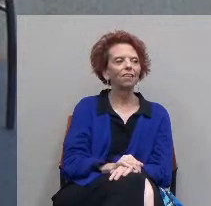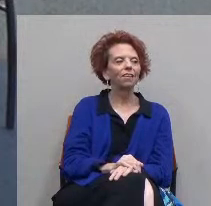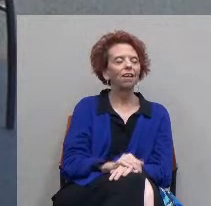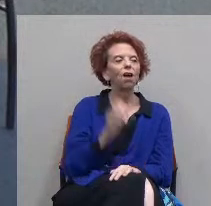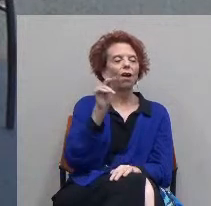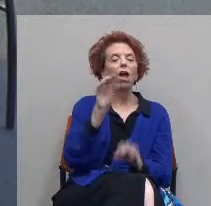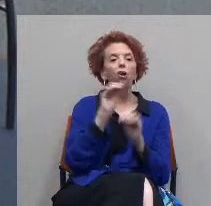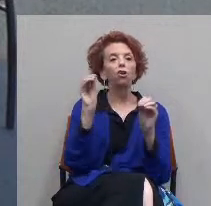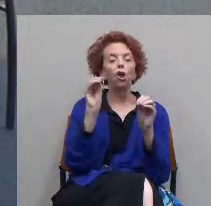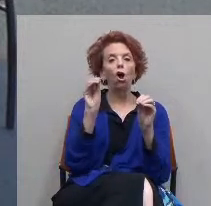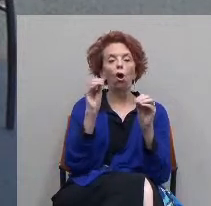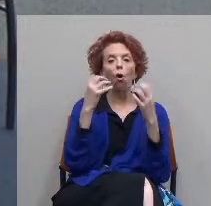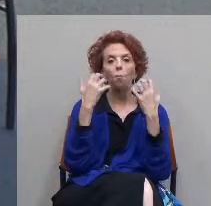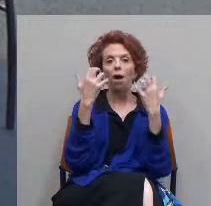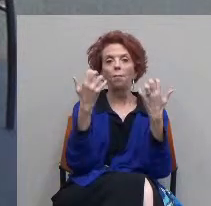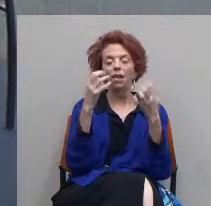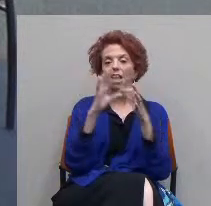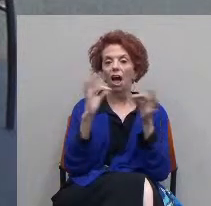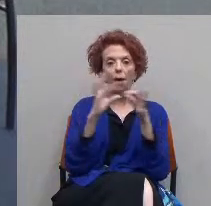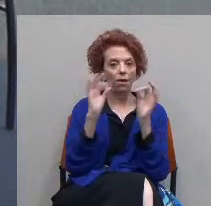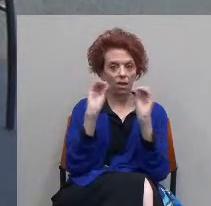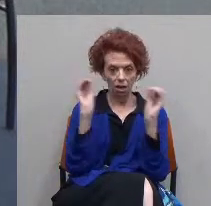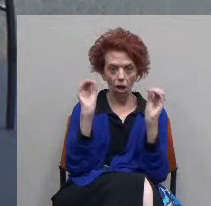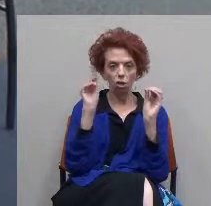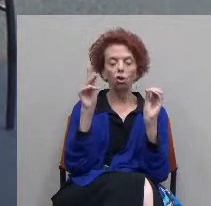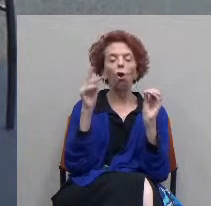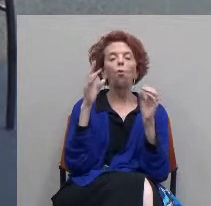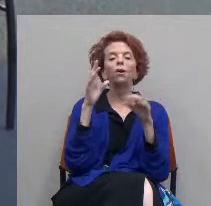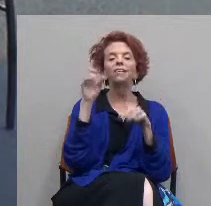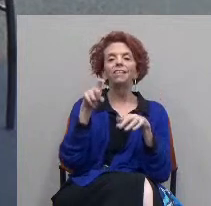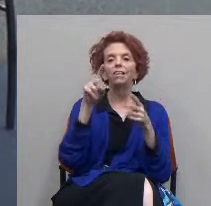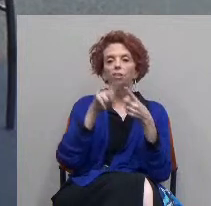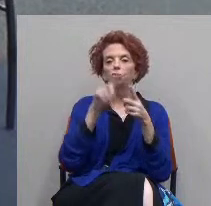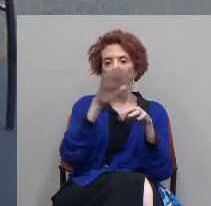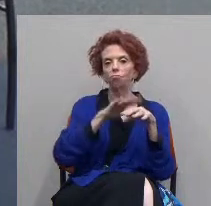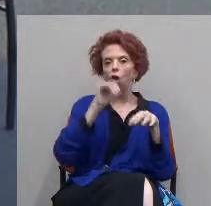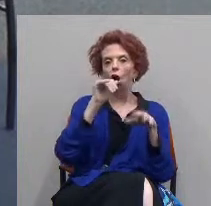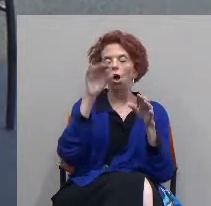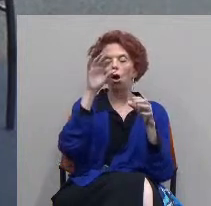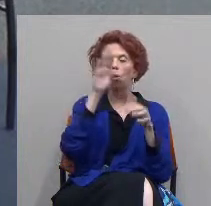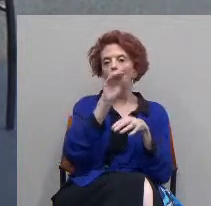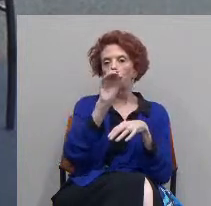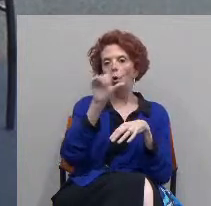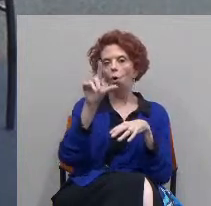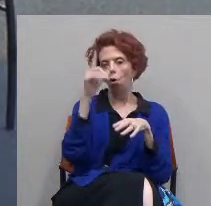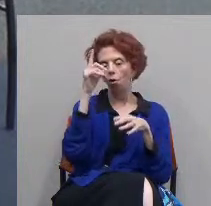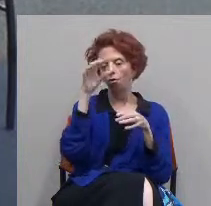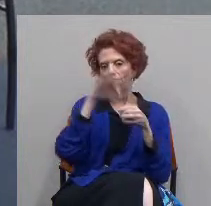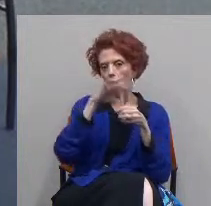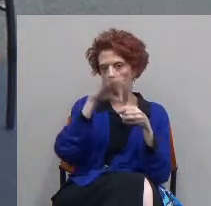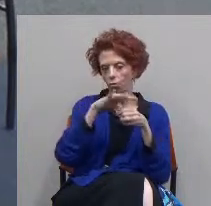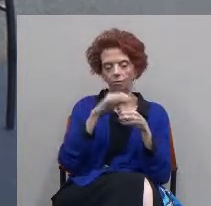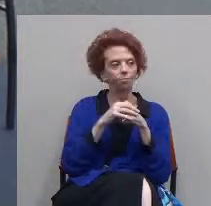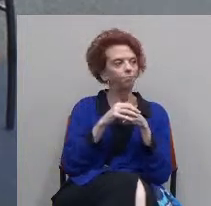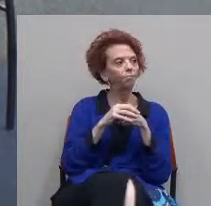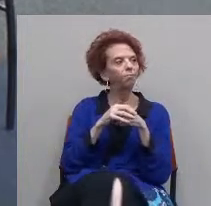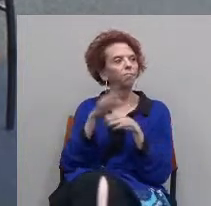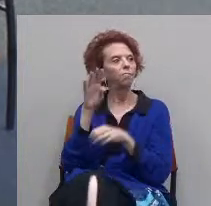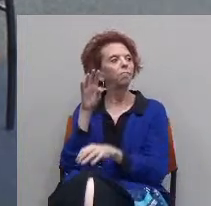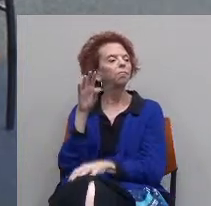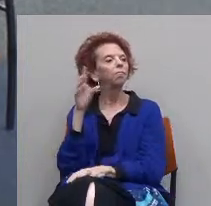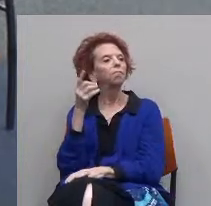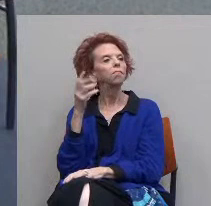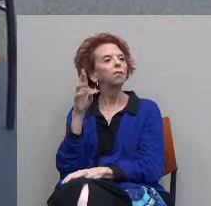all right, no public comment on that, and so we'll need to take a roll call vote on the motion to amend the agenda. Roll call, please. Dr.